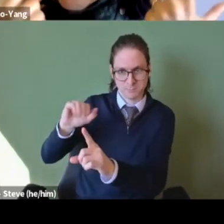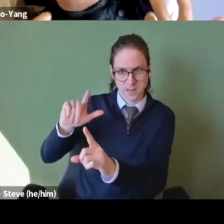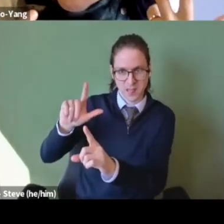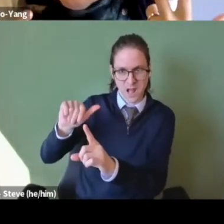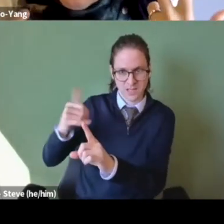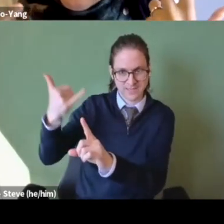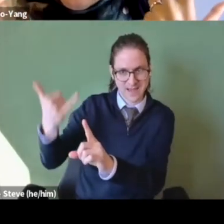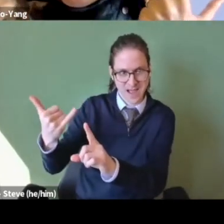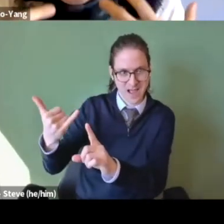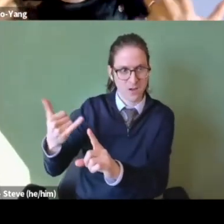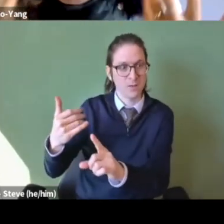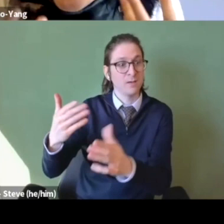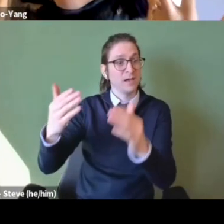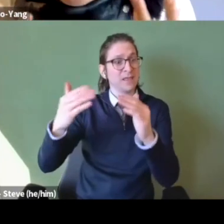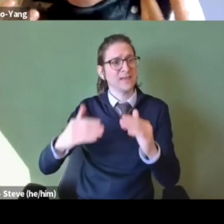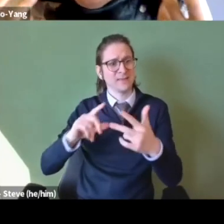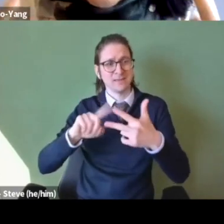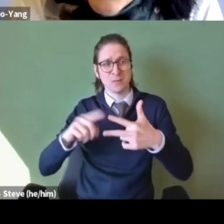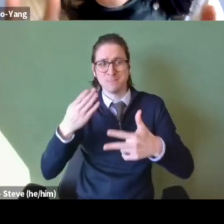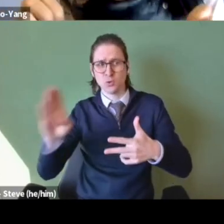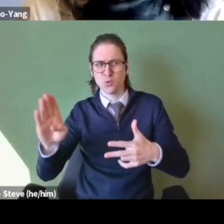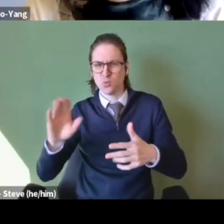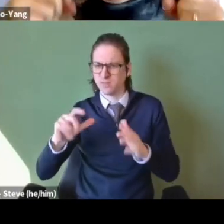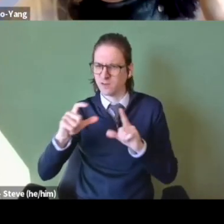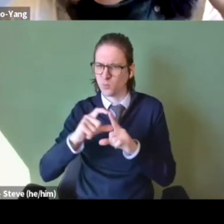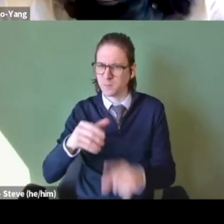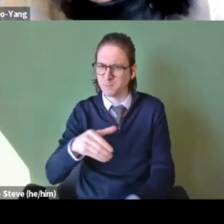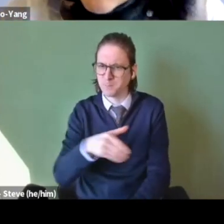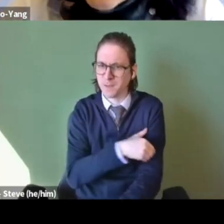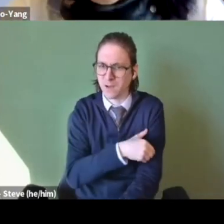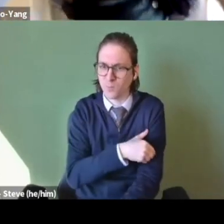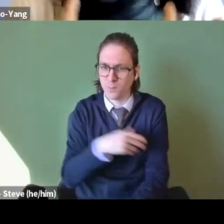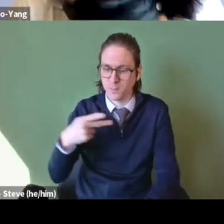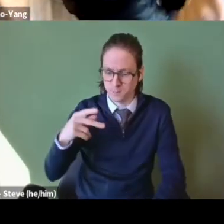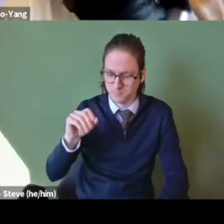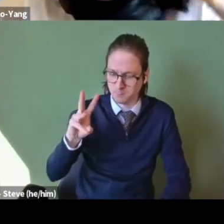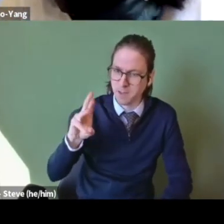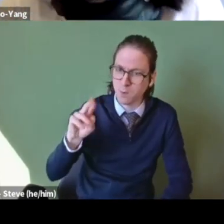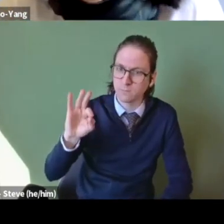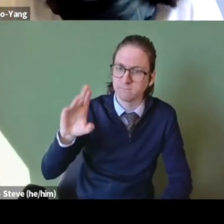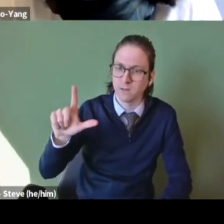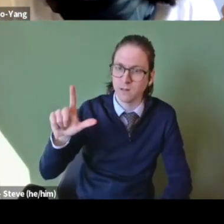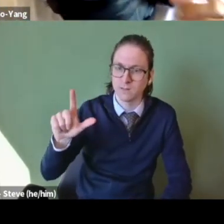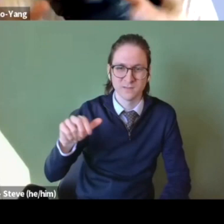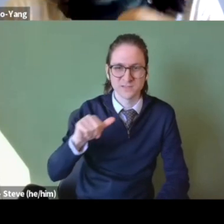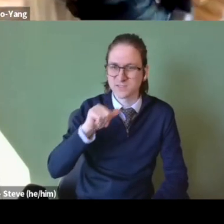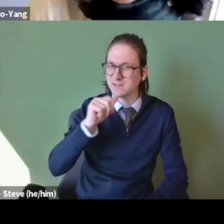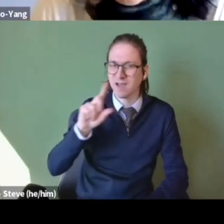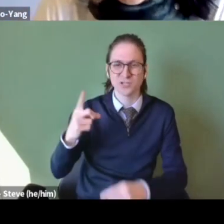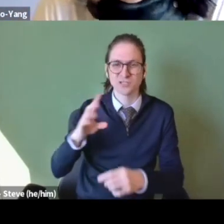that there's something that is powerful, not in the story, but in the meaning the girl is making of that story,